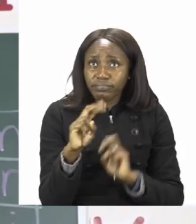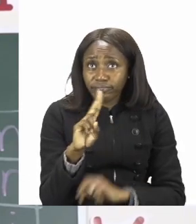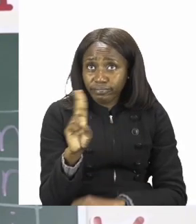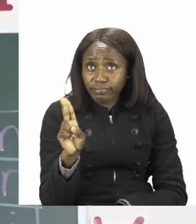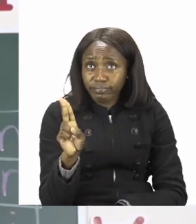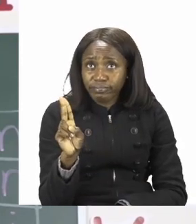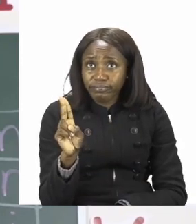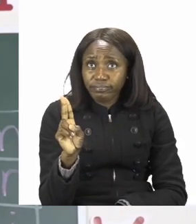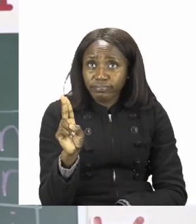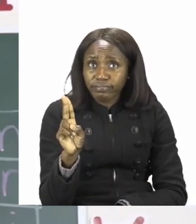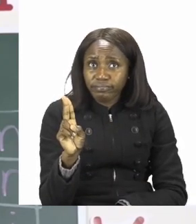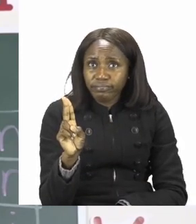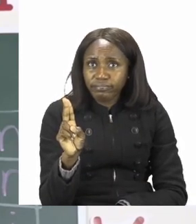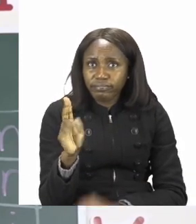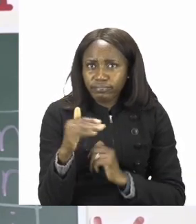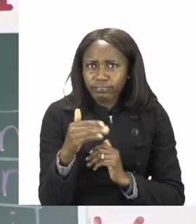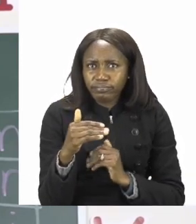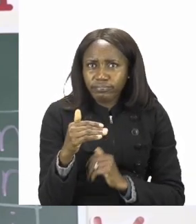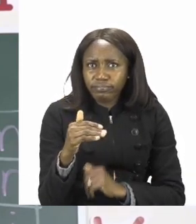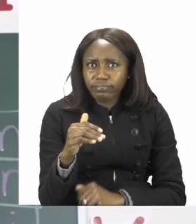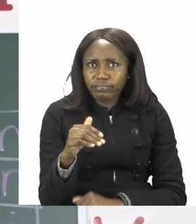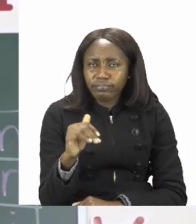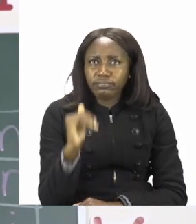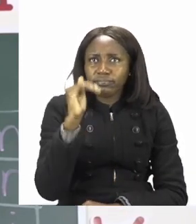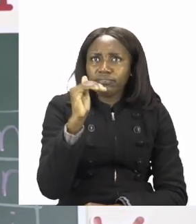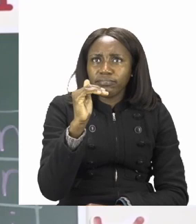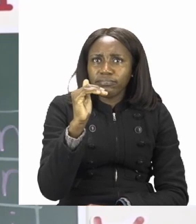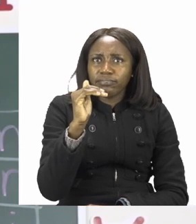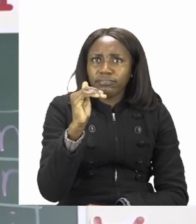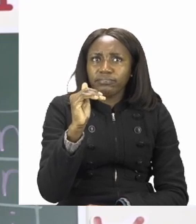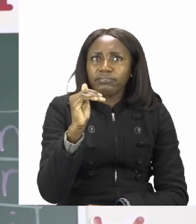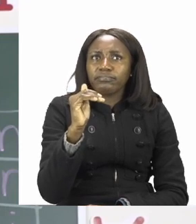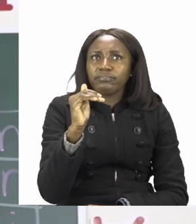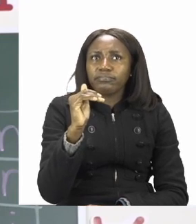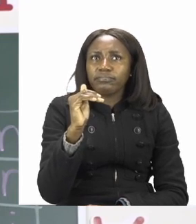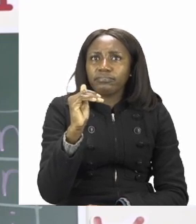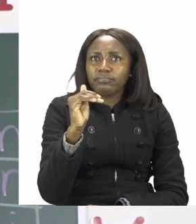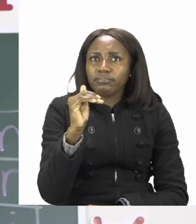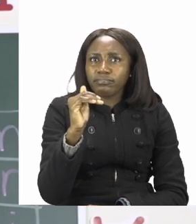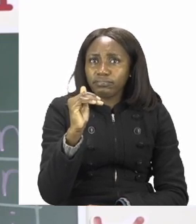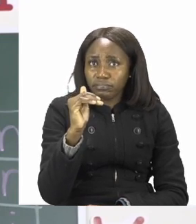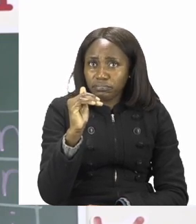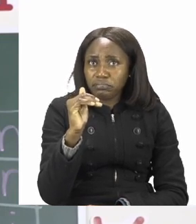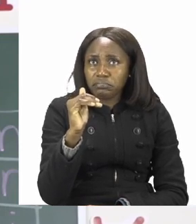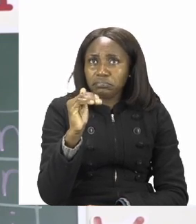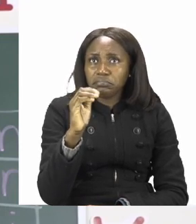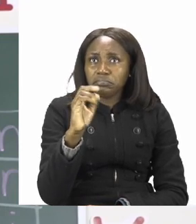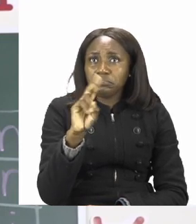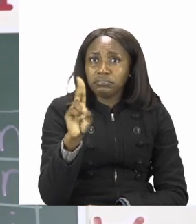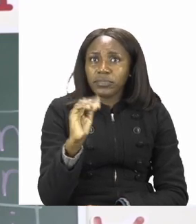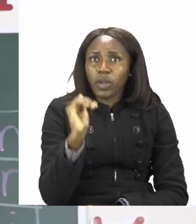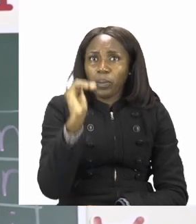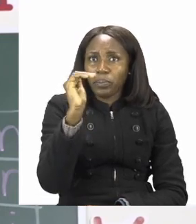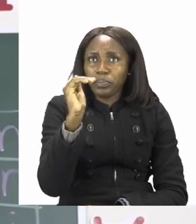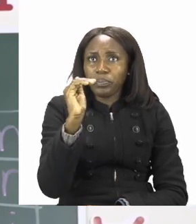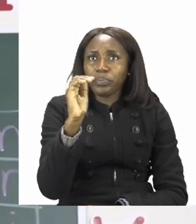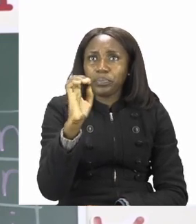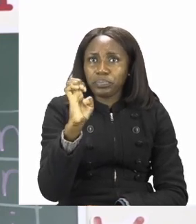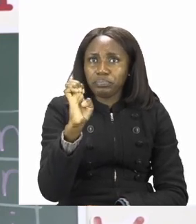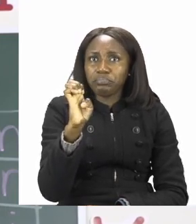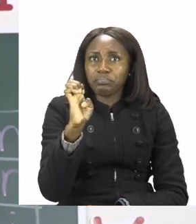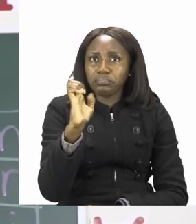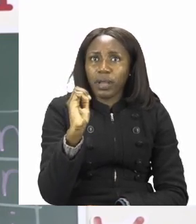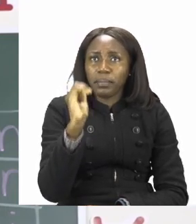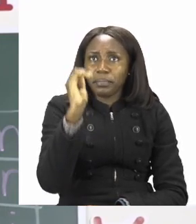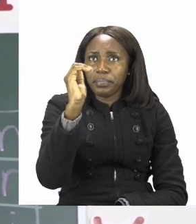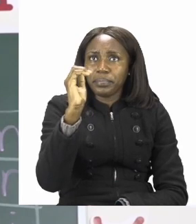an H near the T. So we have a T and there is an H there. The next one is an